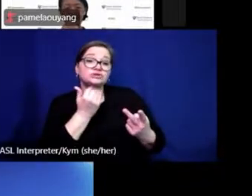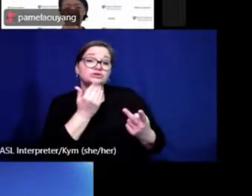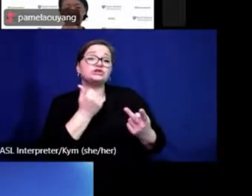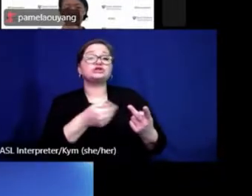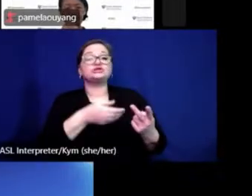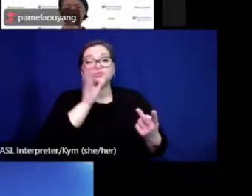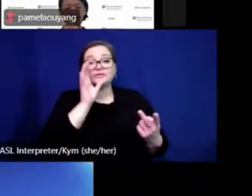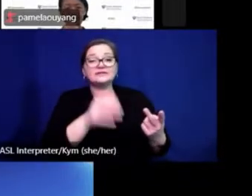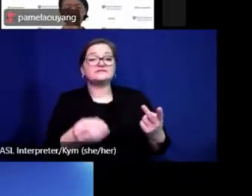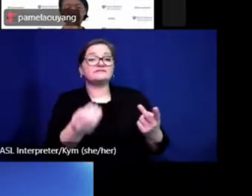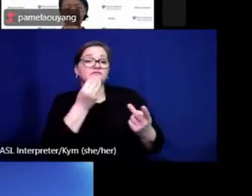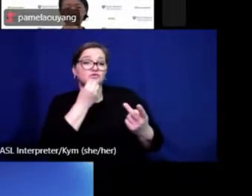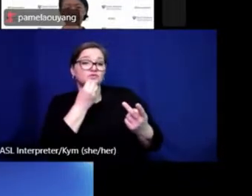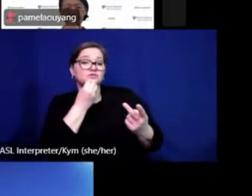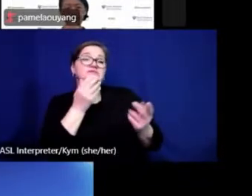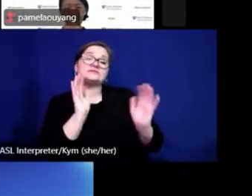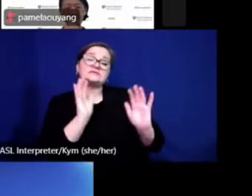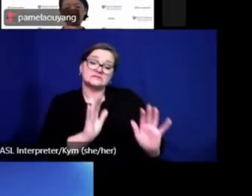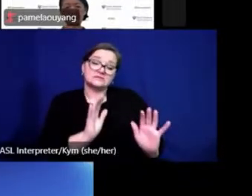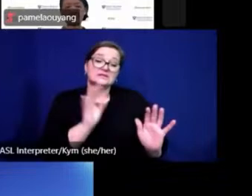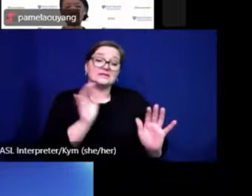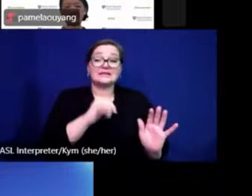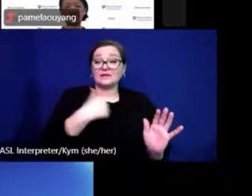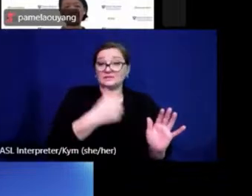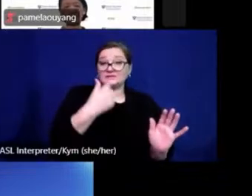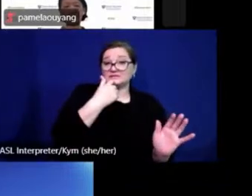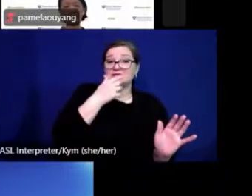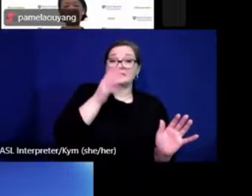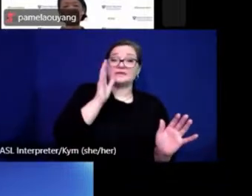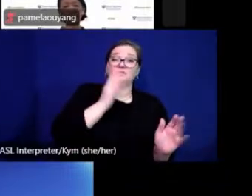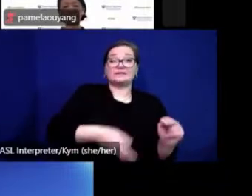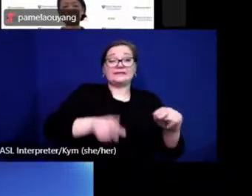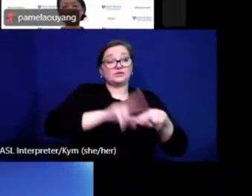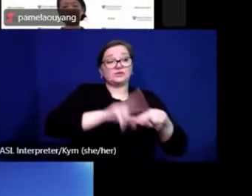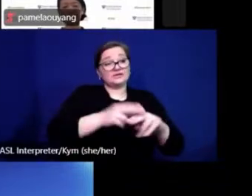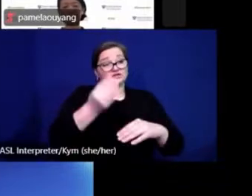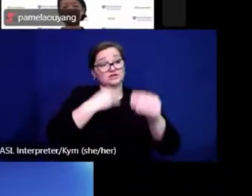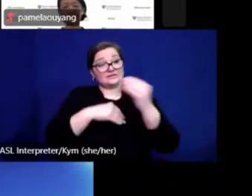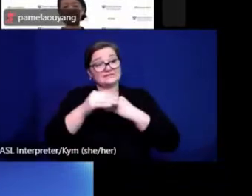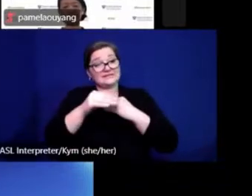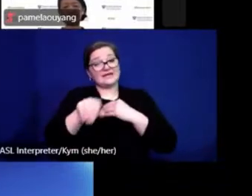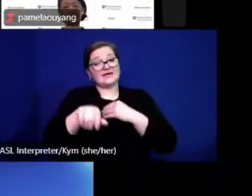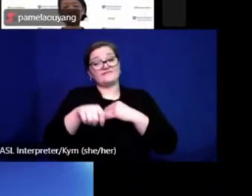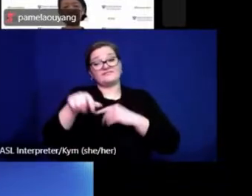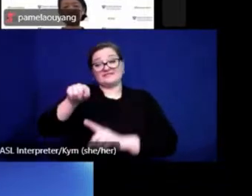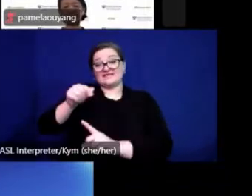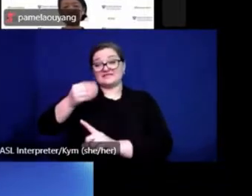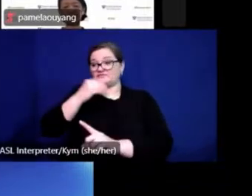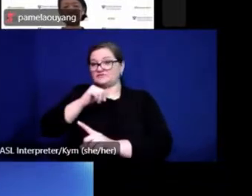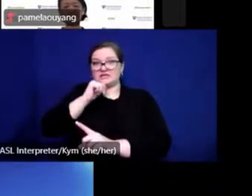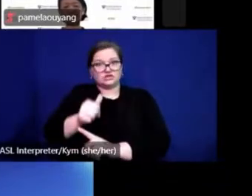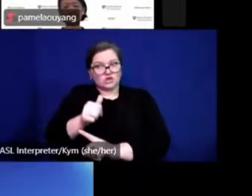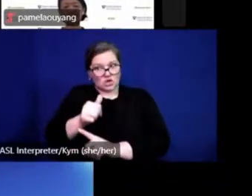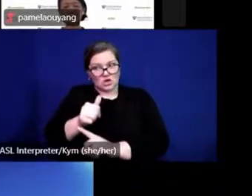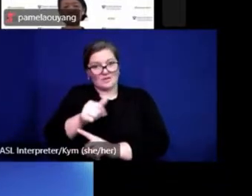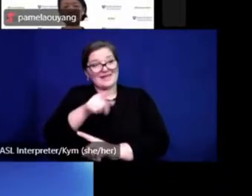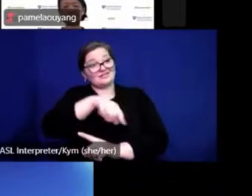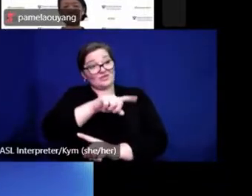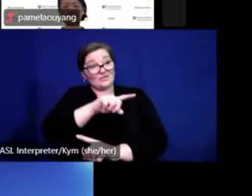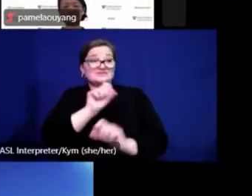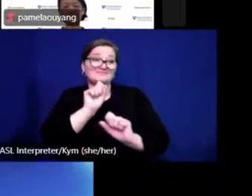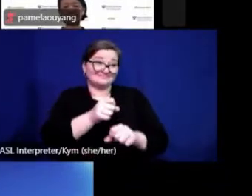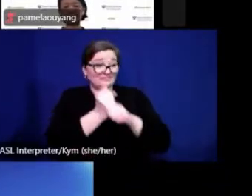so it's kind of, like we said, increasing your intake of those foods that do not and trying to limit those that